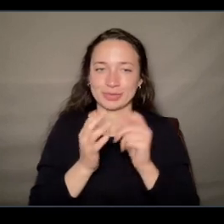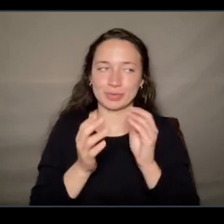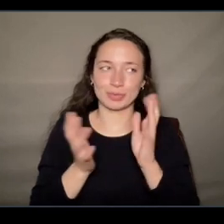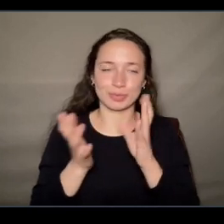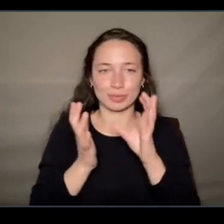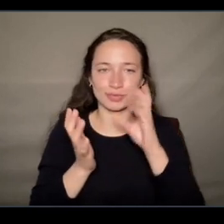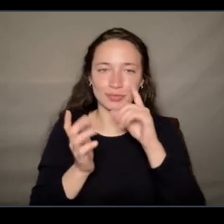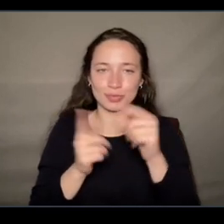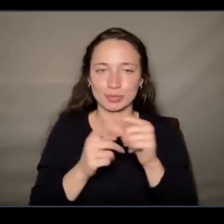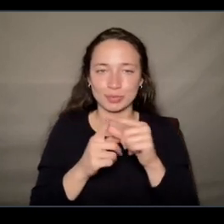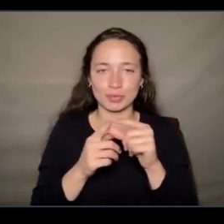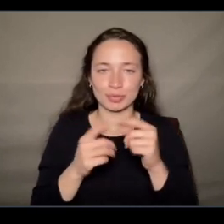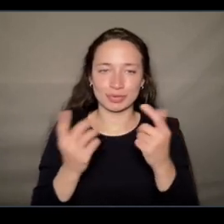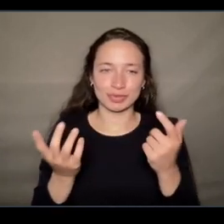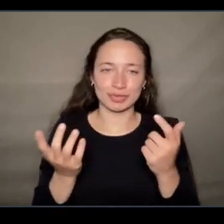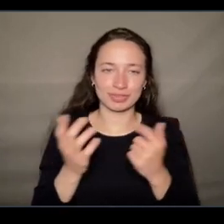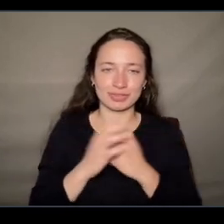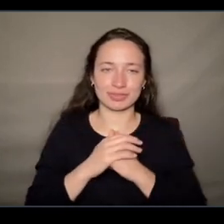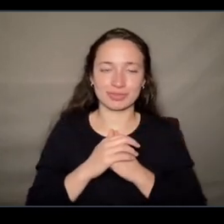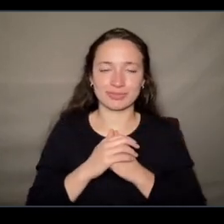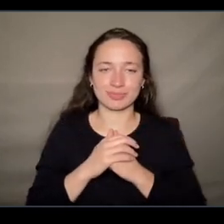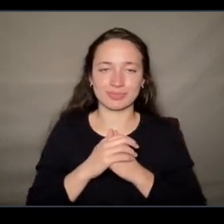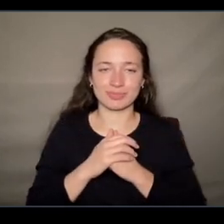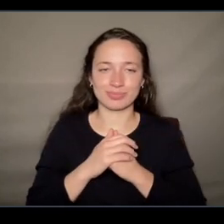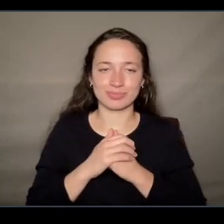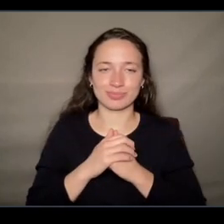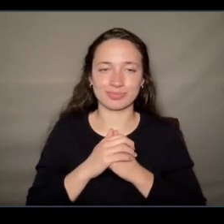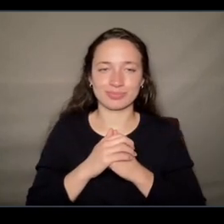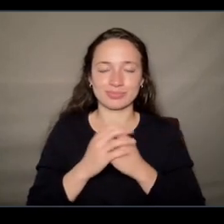beginning to, look for words